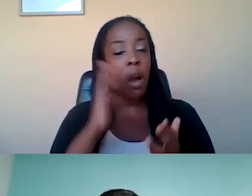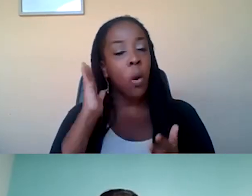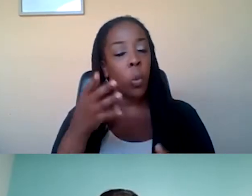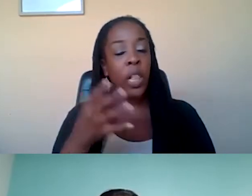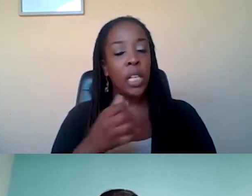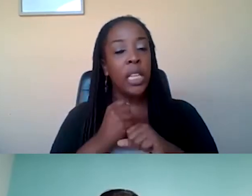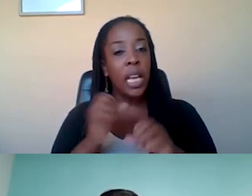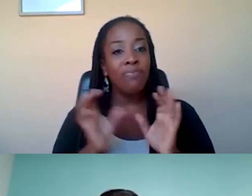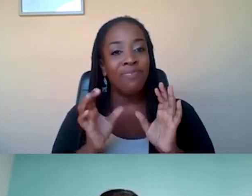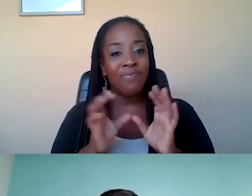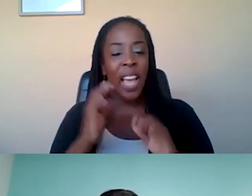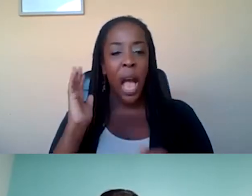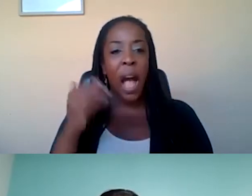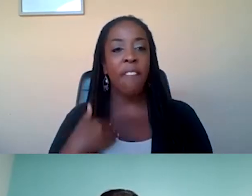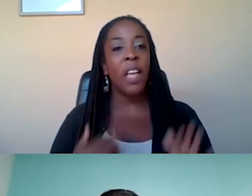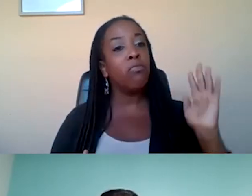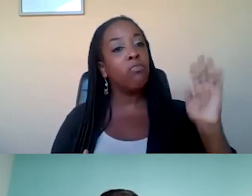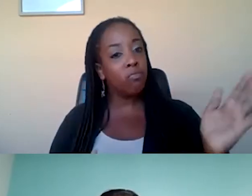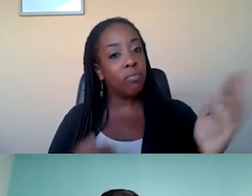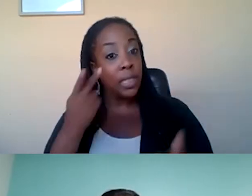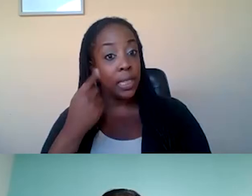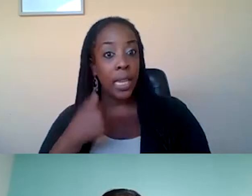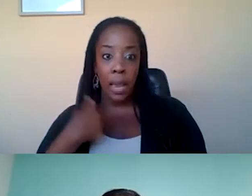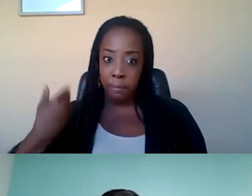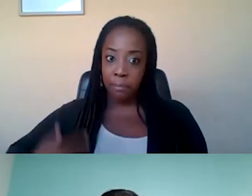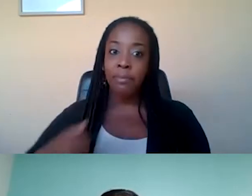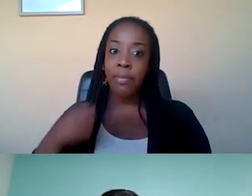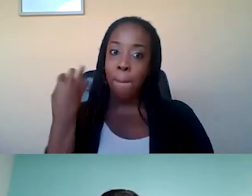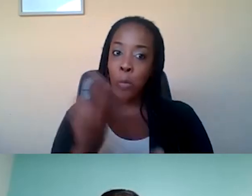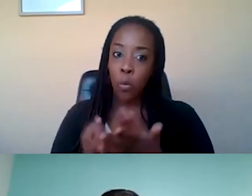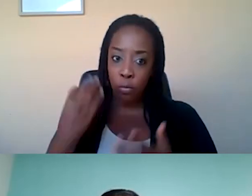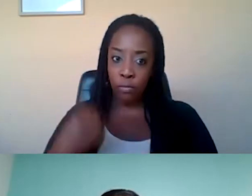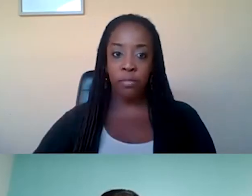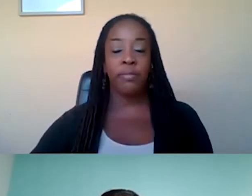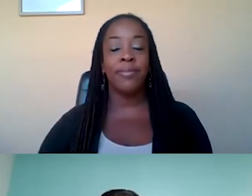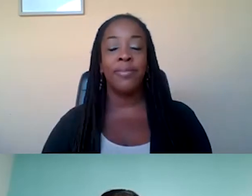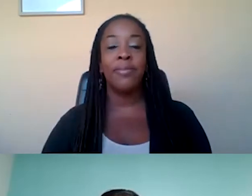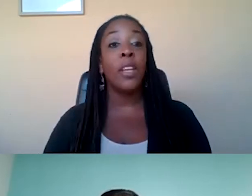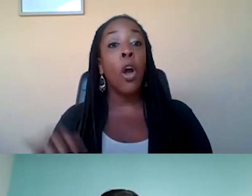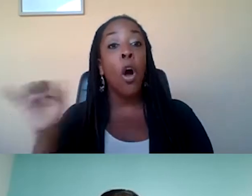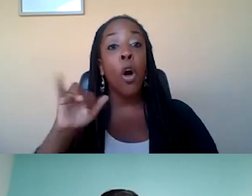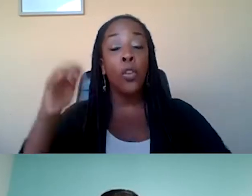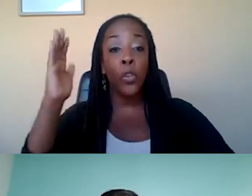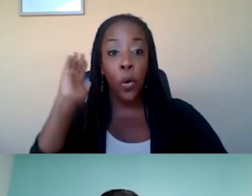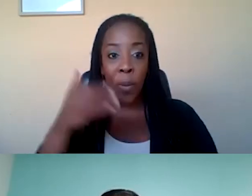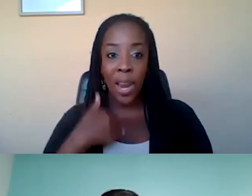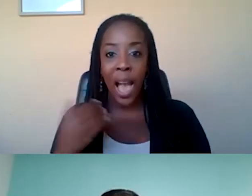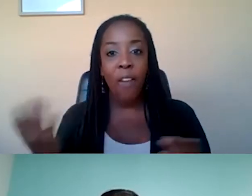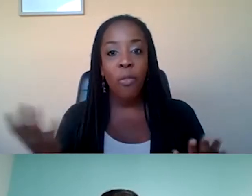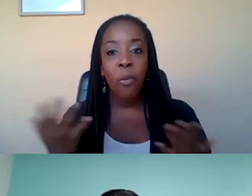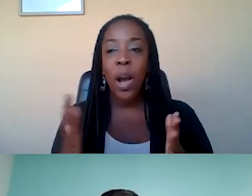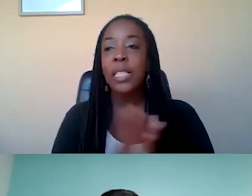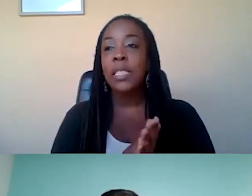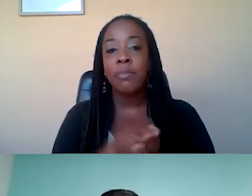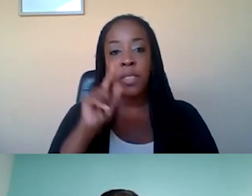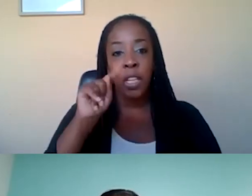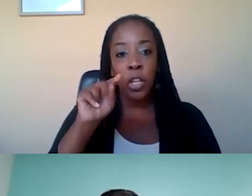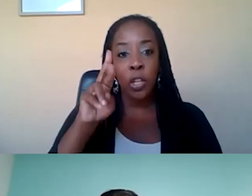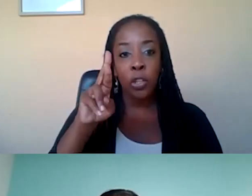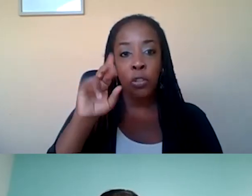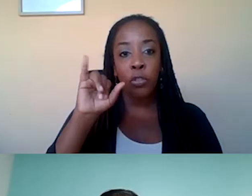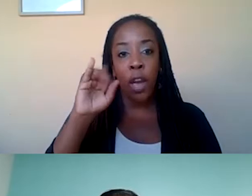they will have that. Additionally, they will have the tribunal that will hear their matters